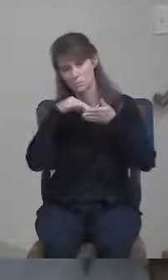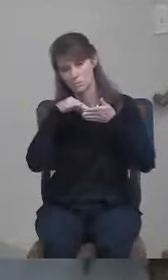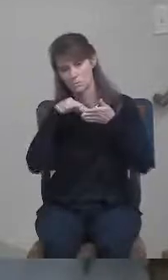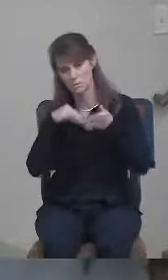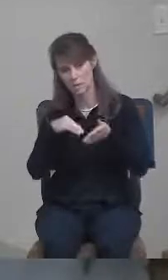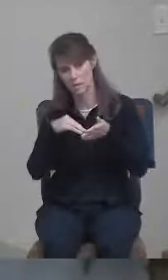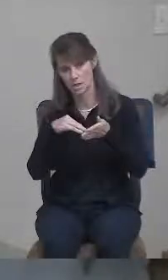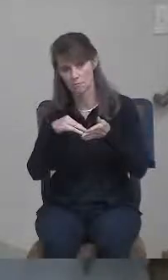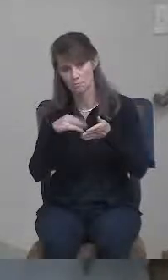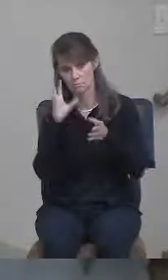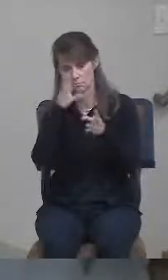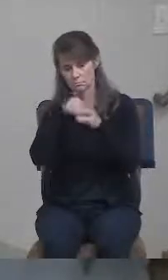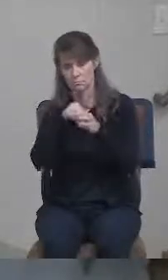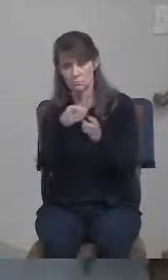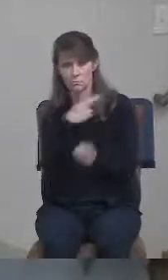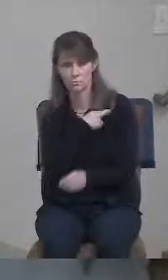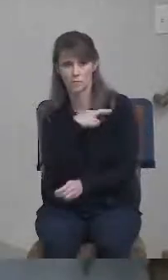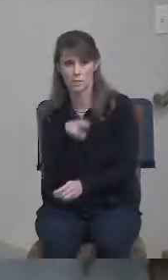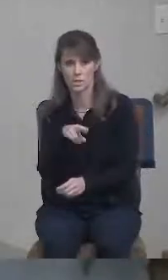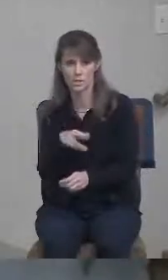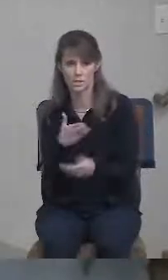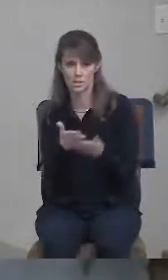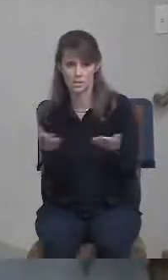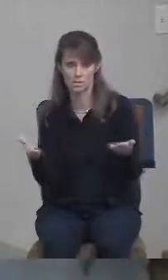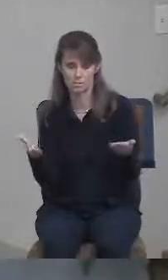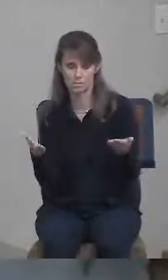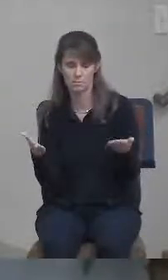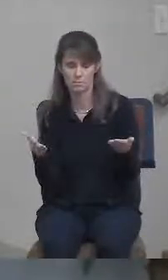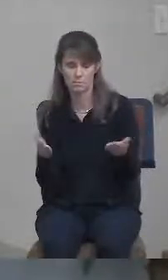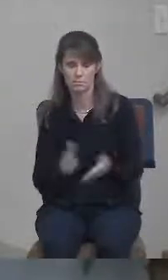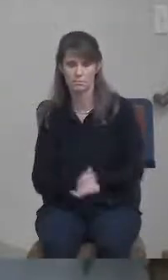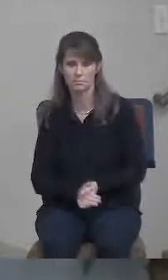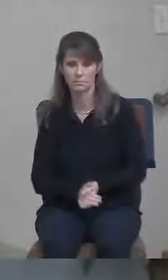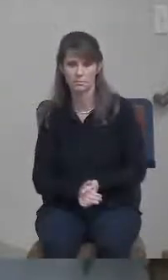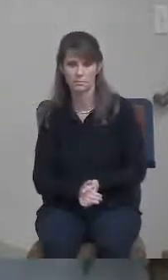So although the political implications